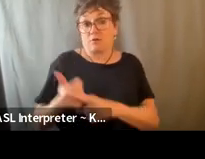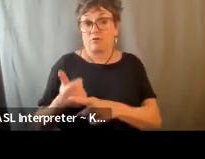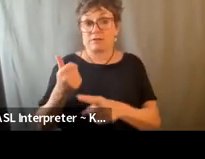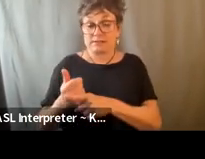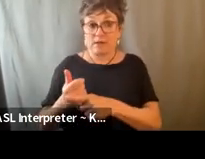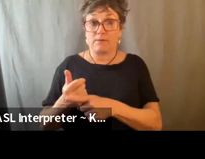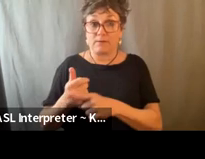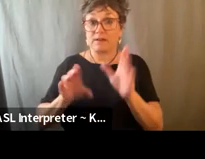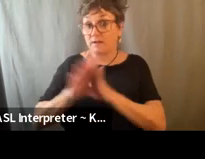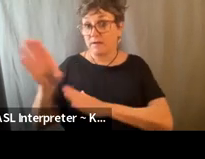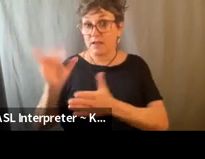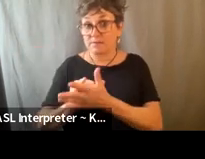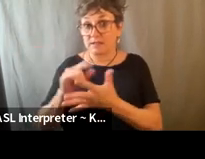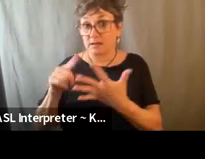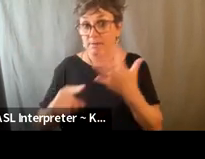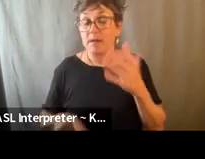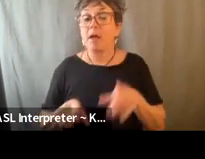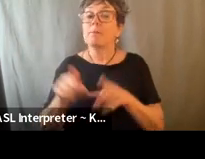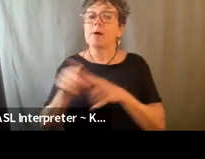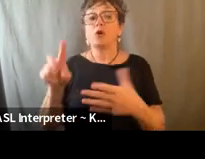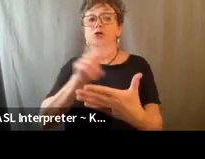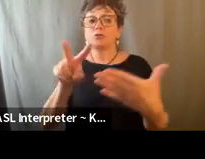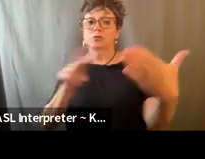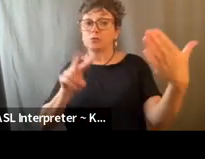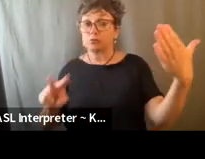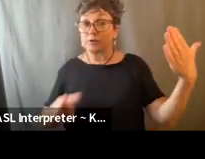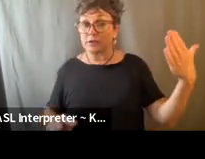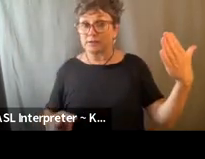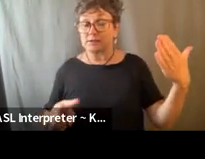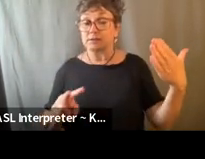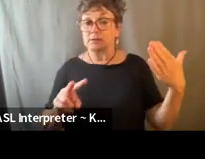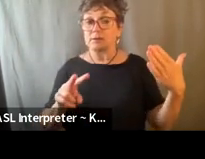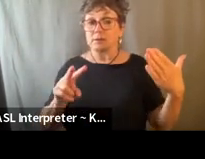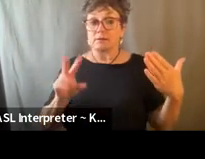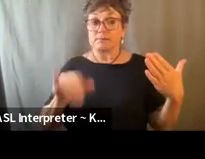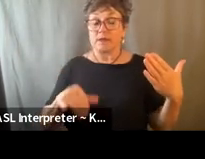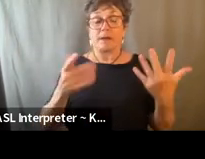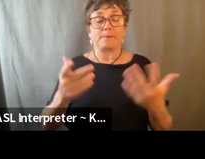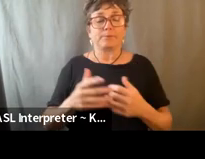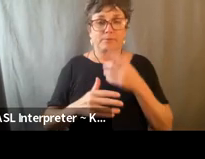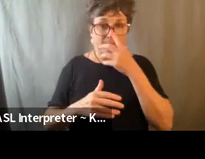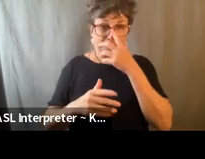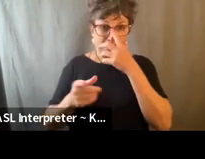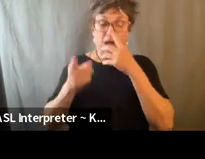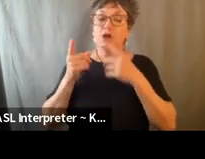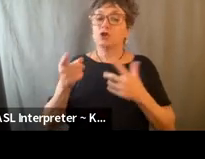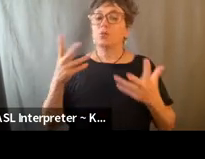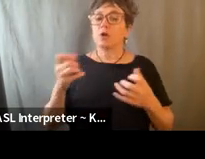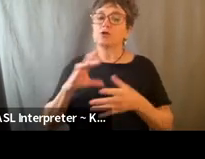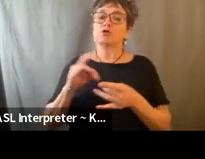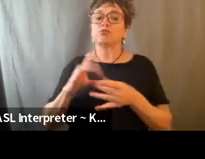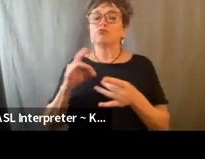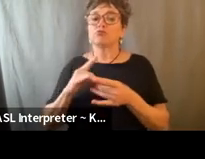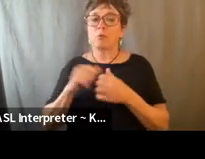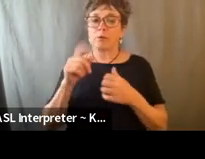as also a consumer of social media content, wanted to have a conversation with you, so